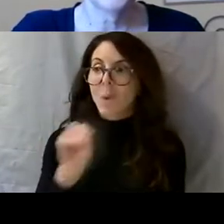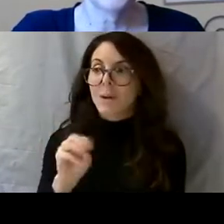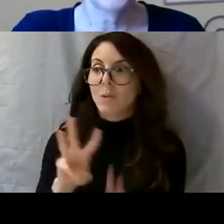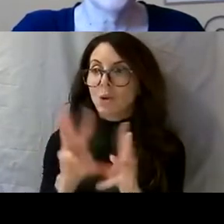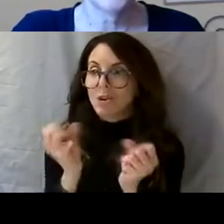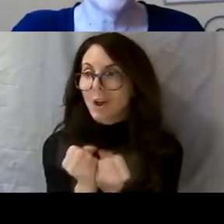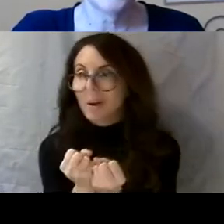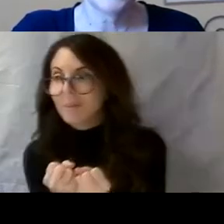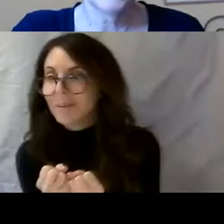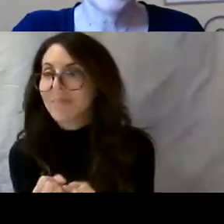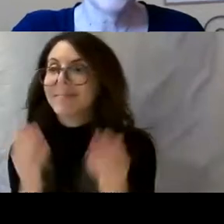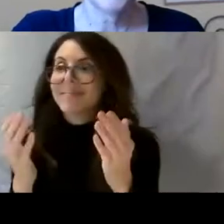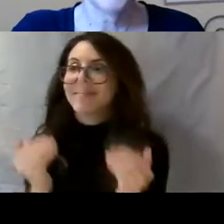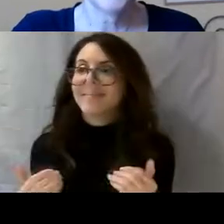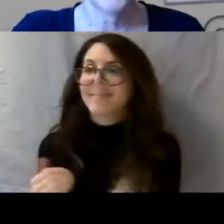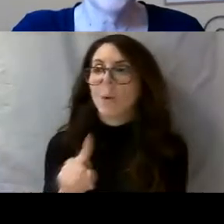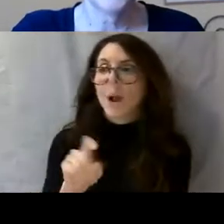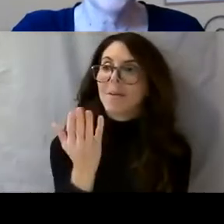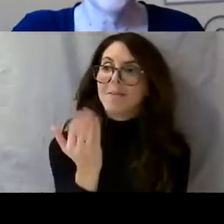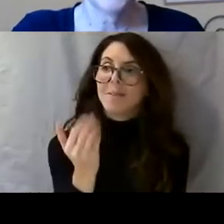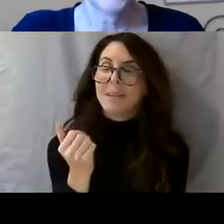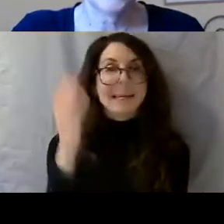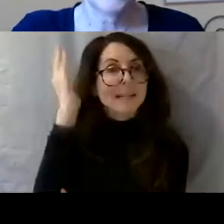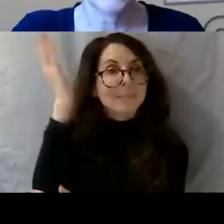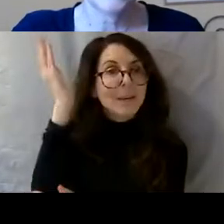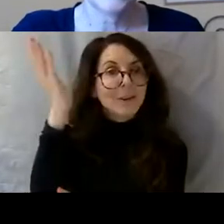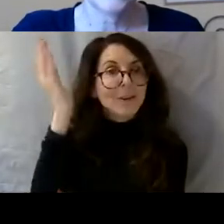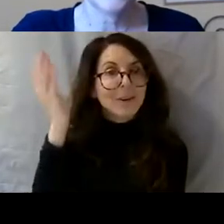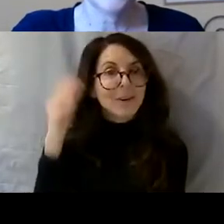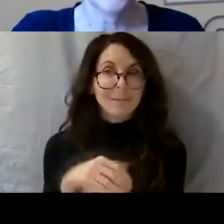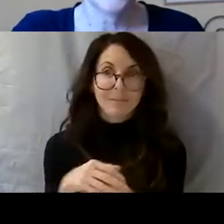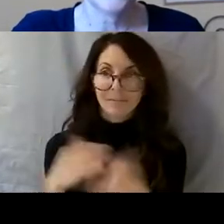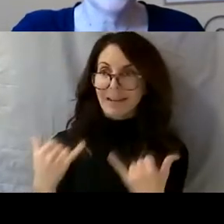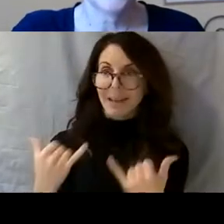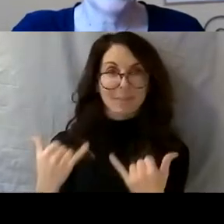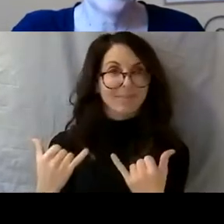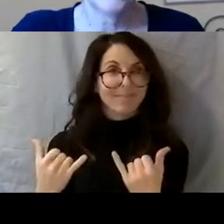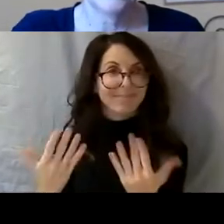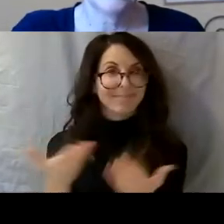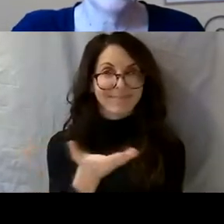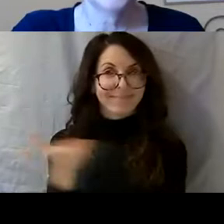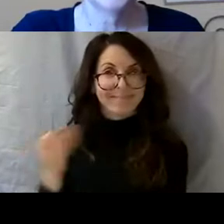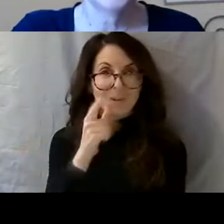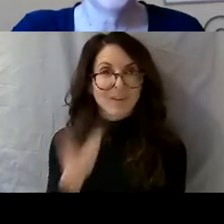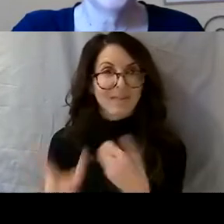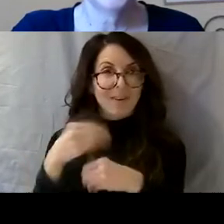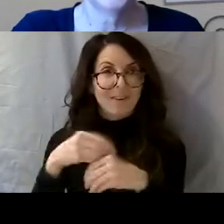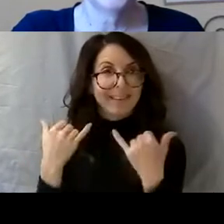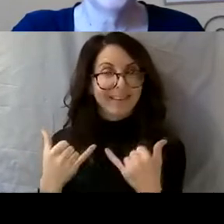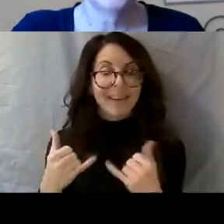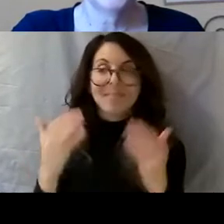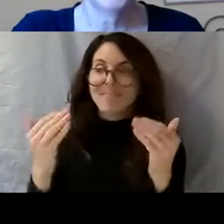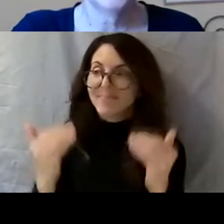webinars, 115 speakers, such as the brilliant speakers we've got today, participated. We've